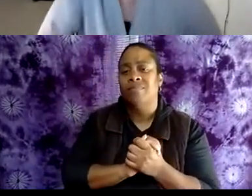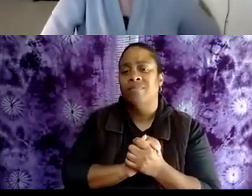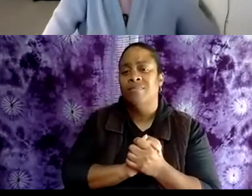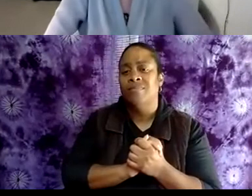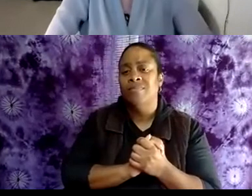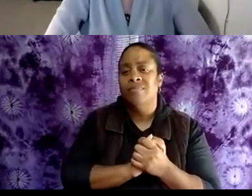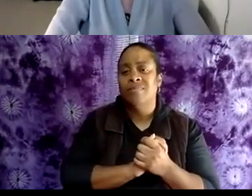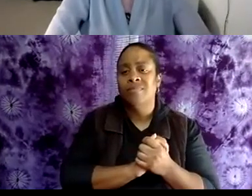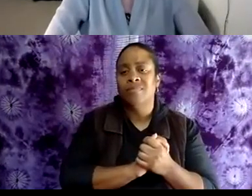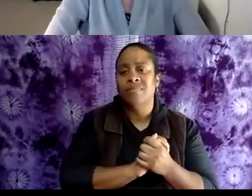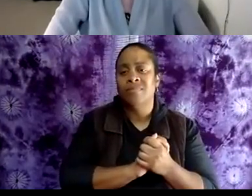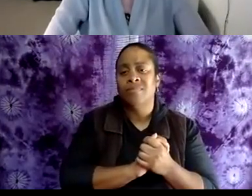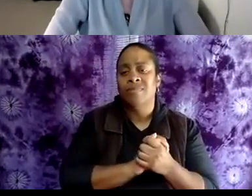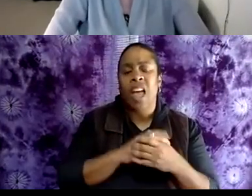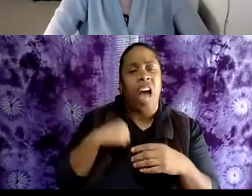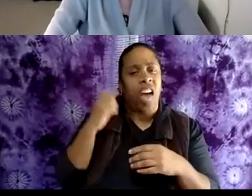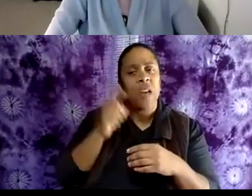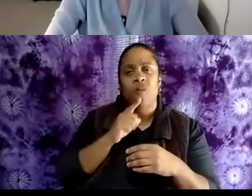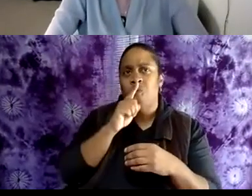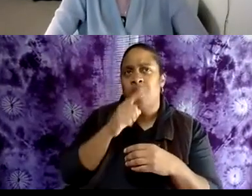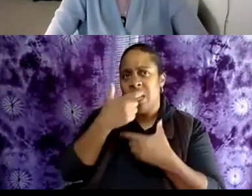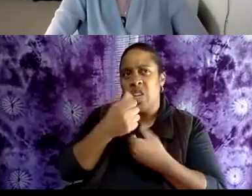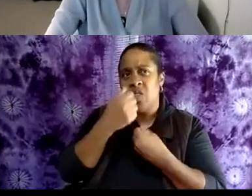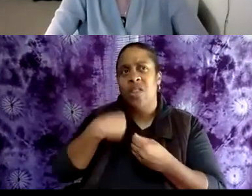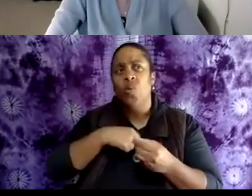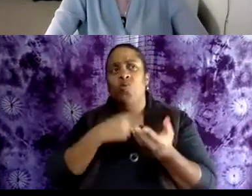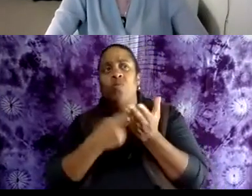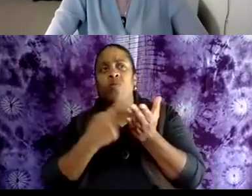it's interesting we were talking about gender, because I felt